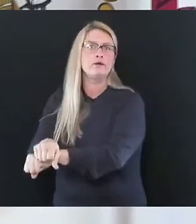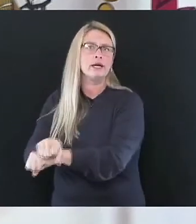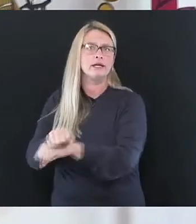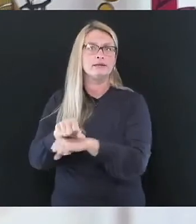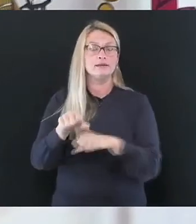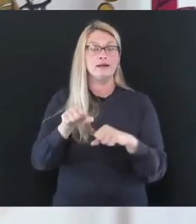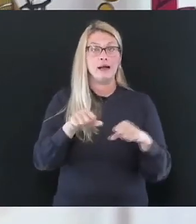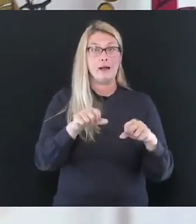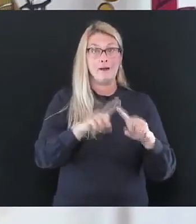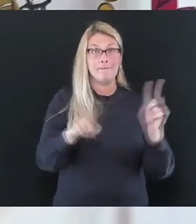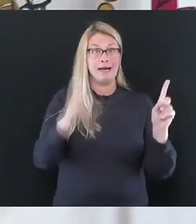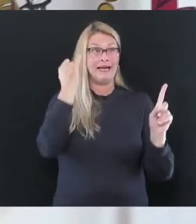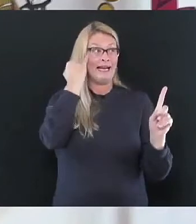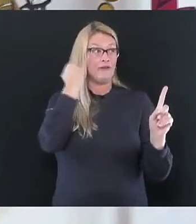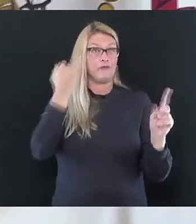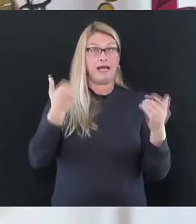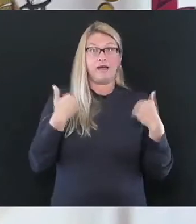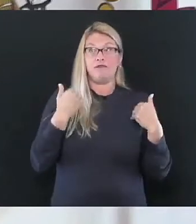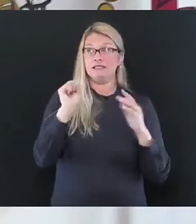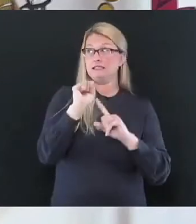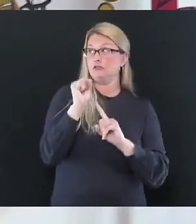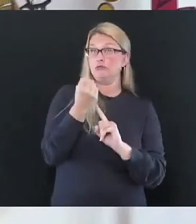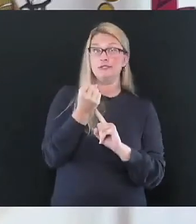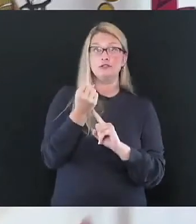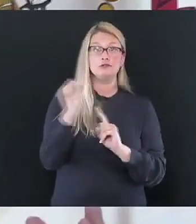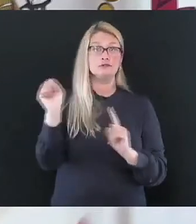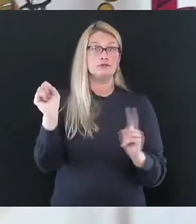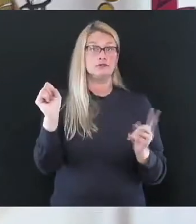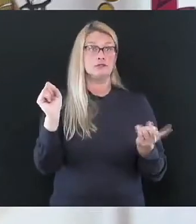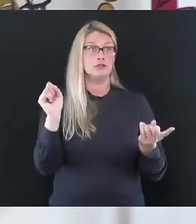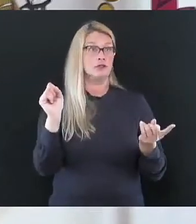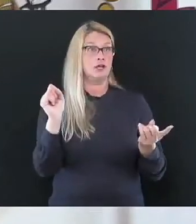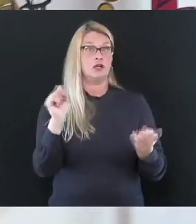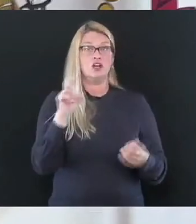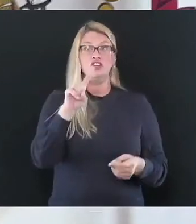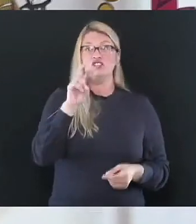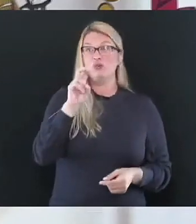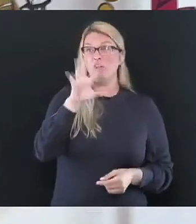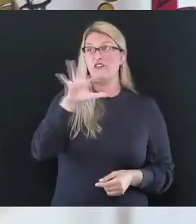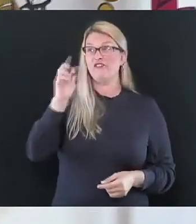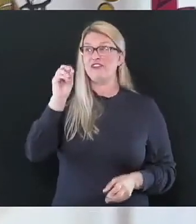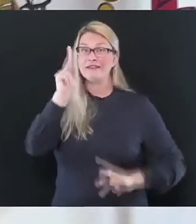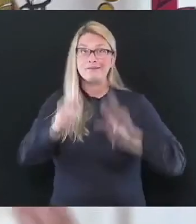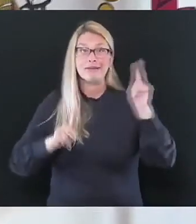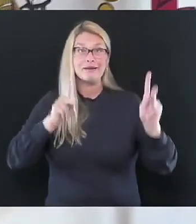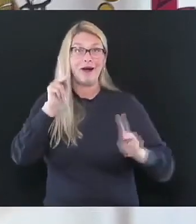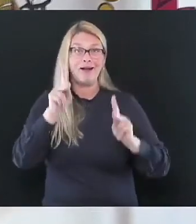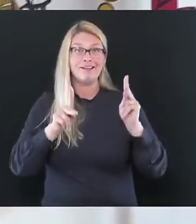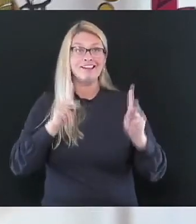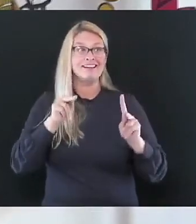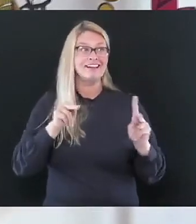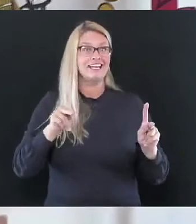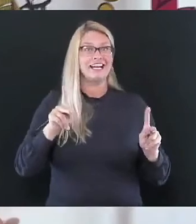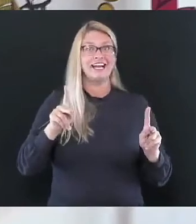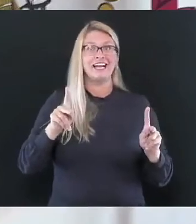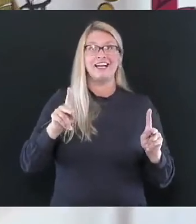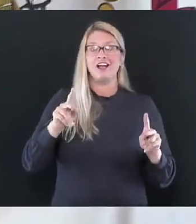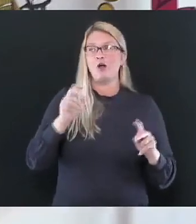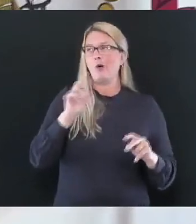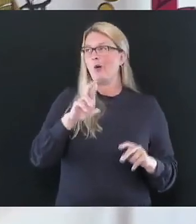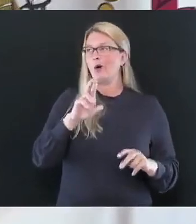stadiums, if we had a situation to where we had, you know, a maximum of 250 people, and you know, and the stadiums